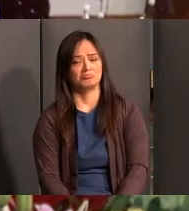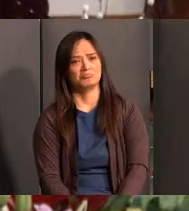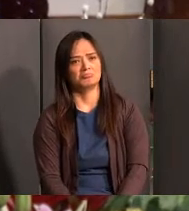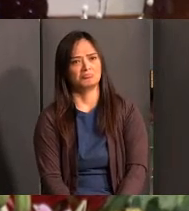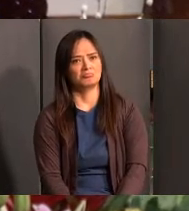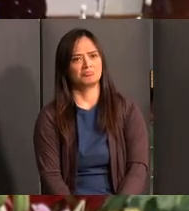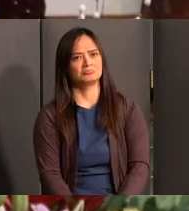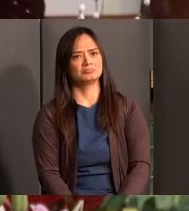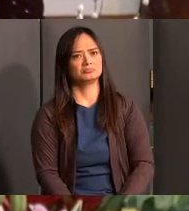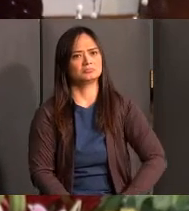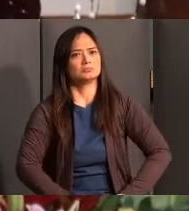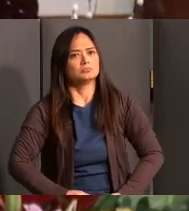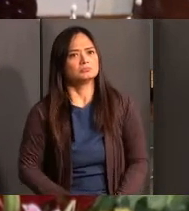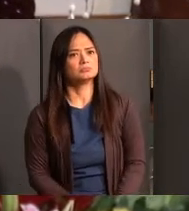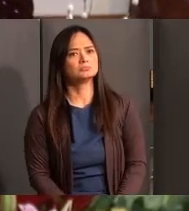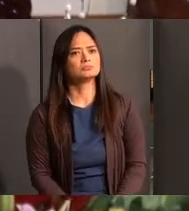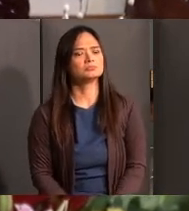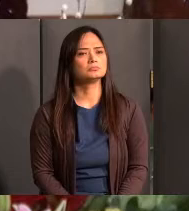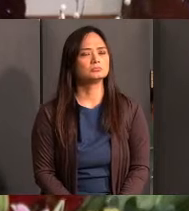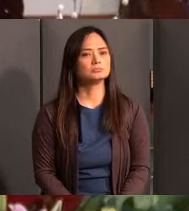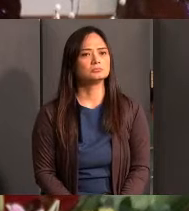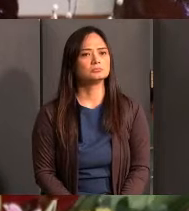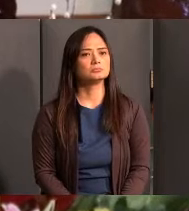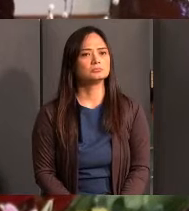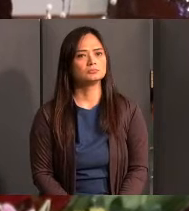Now, look at this.